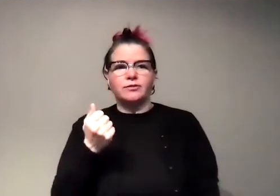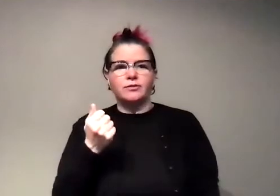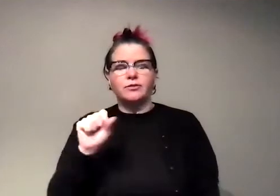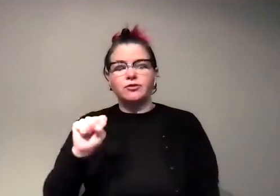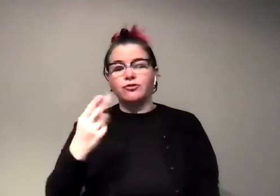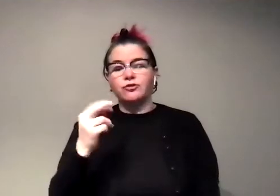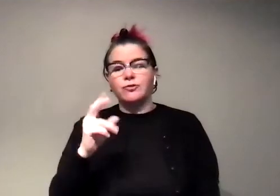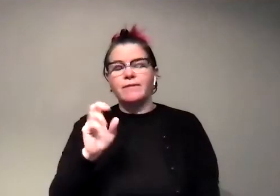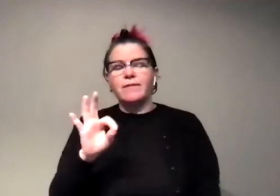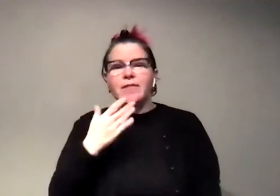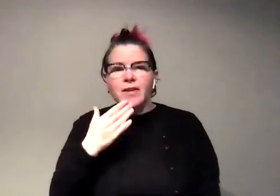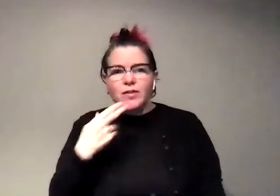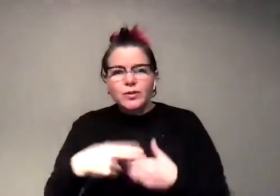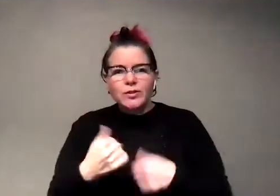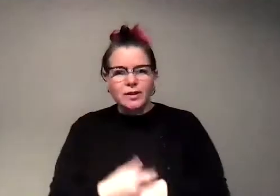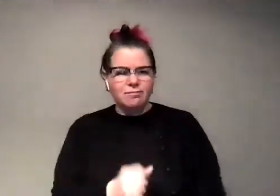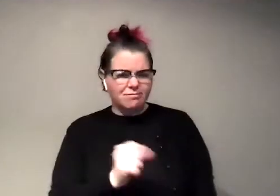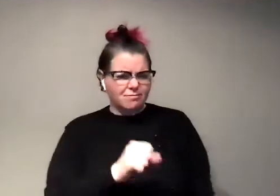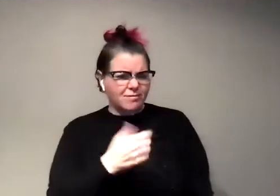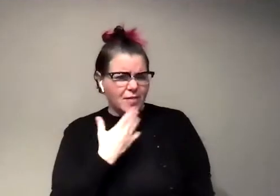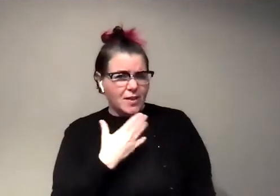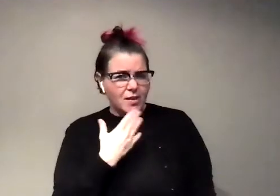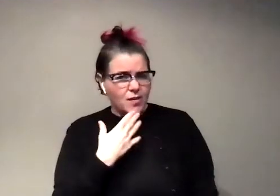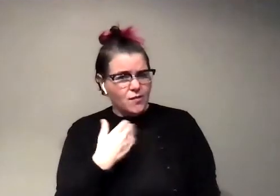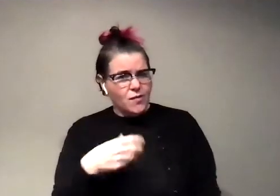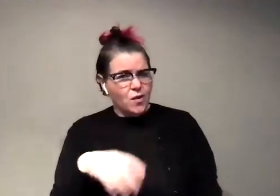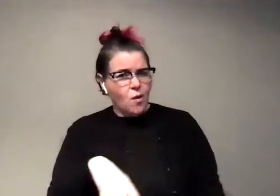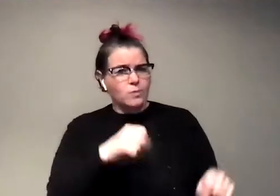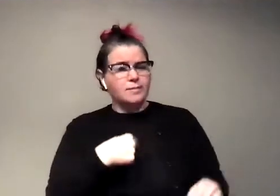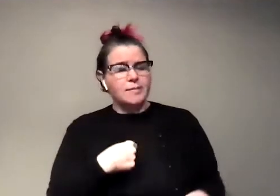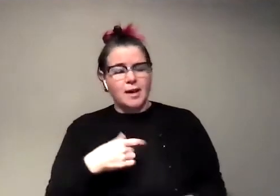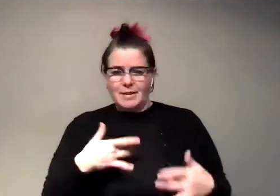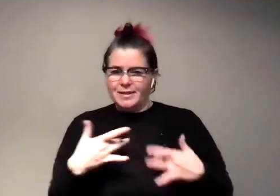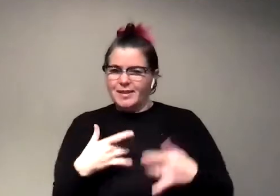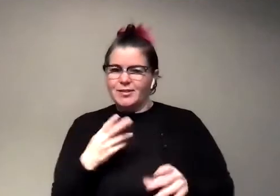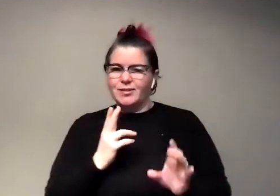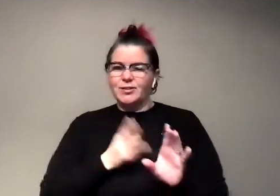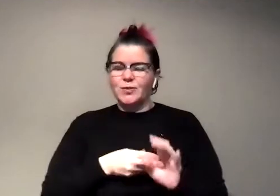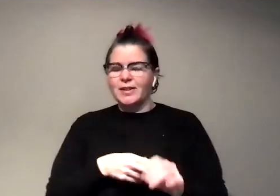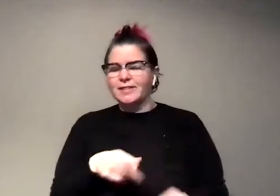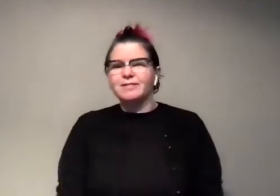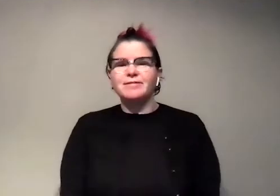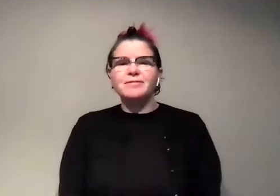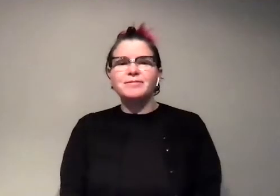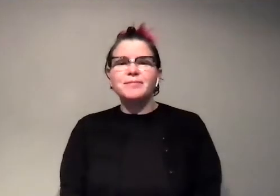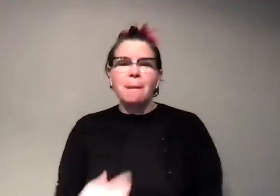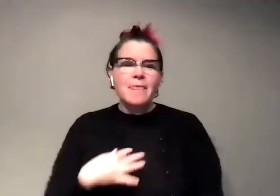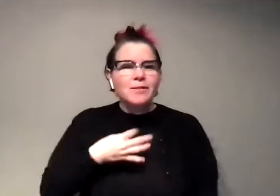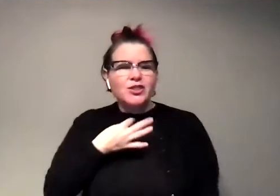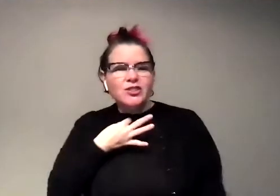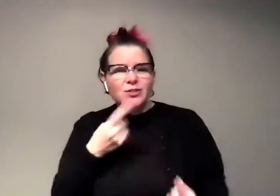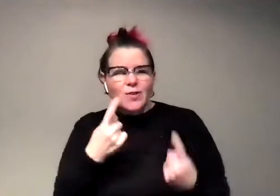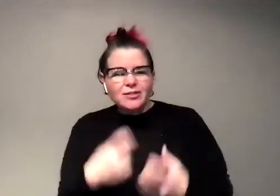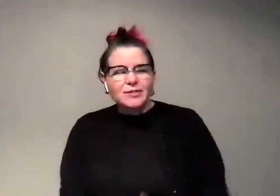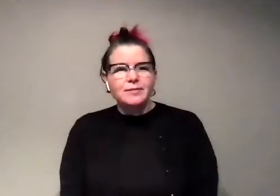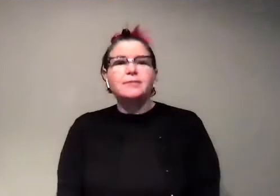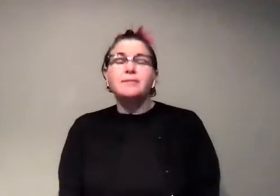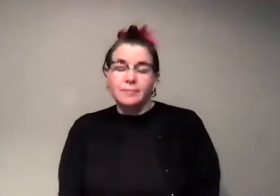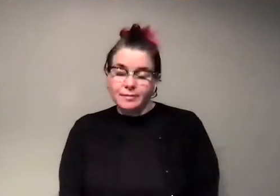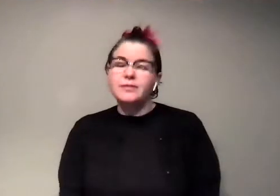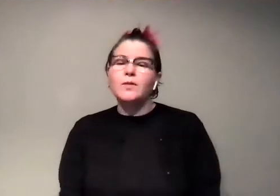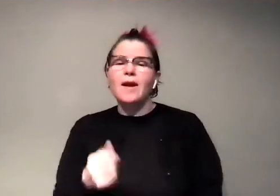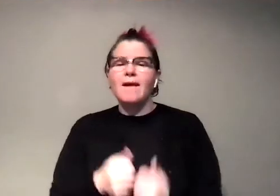today. Yeah, thank you for having me. I'm really excited to be on this call. Let's get some questions. Awesome. Yeah, so everyone in the